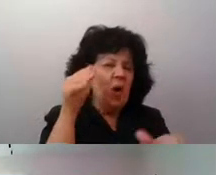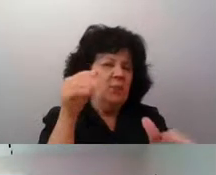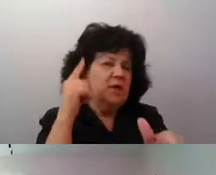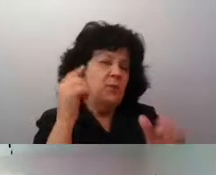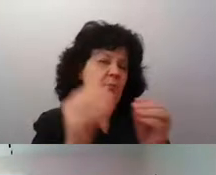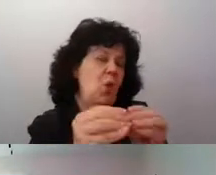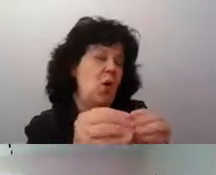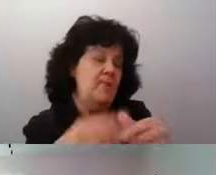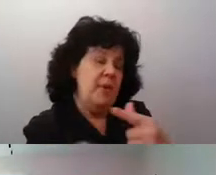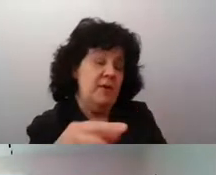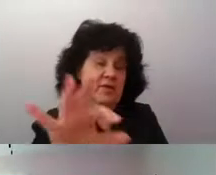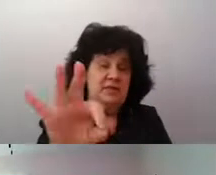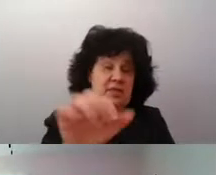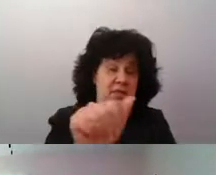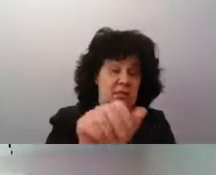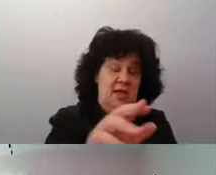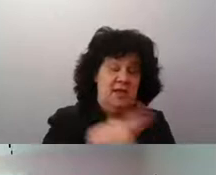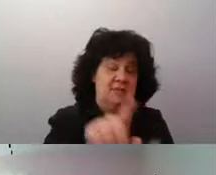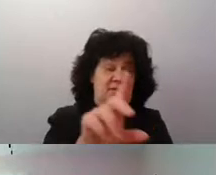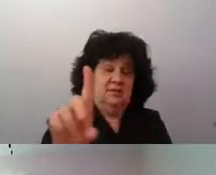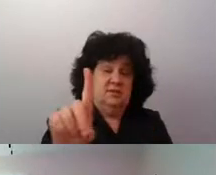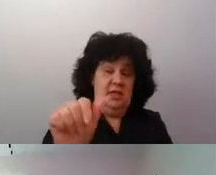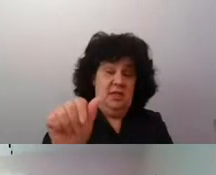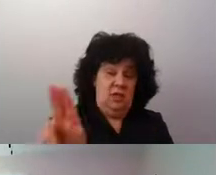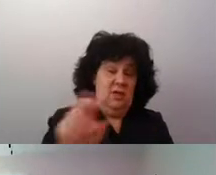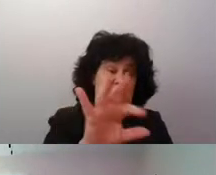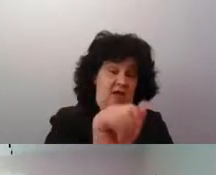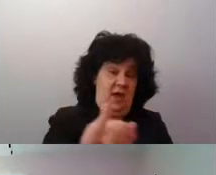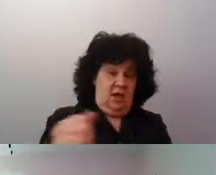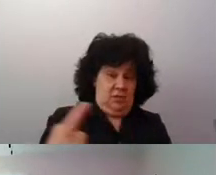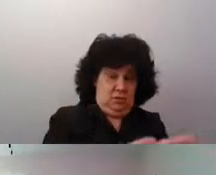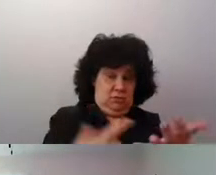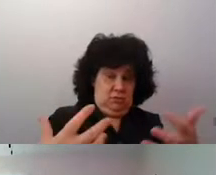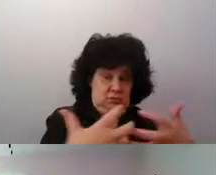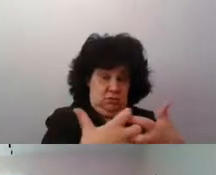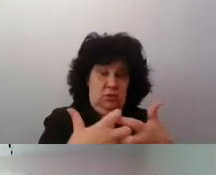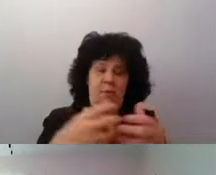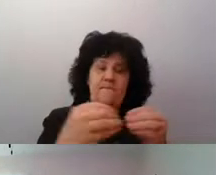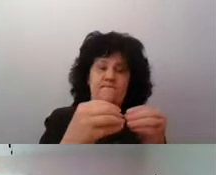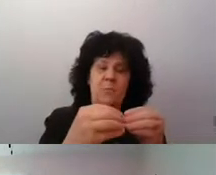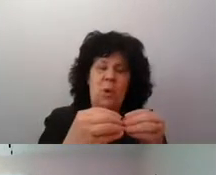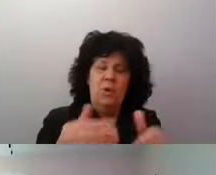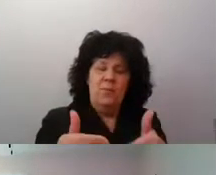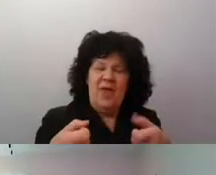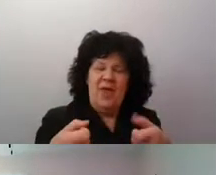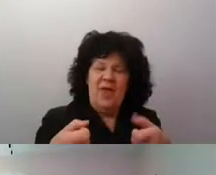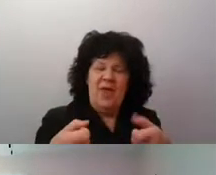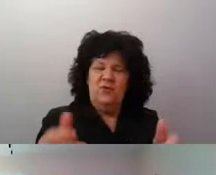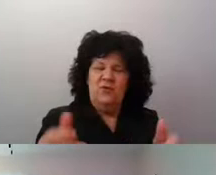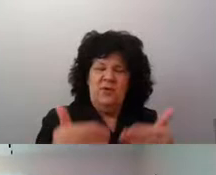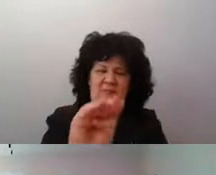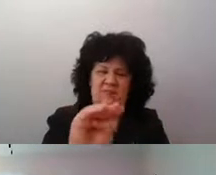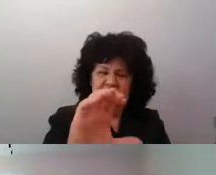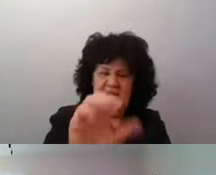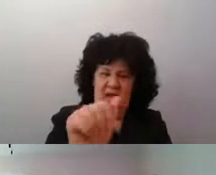DAU and FAI are talking together, there's also some effort being made to bring NCMA and the private sector certifying